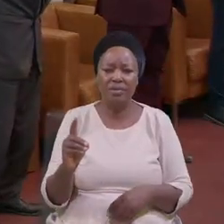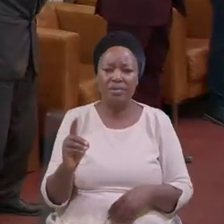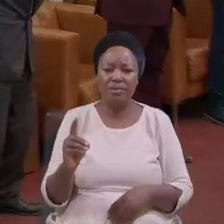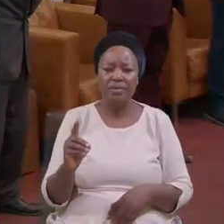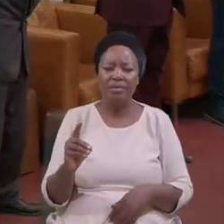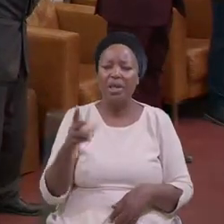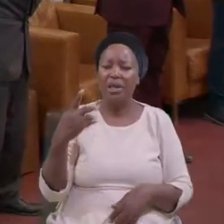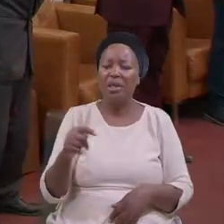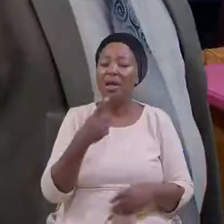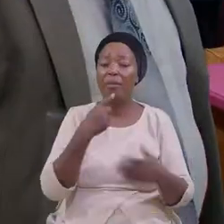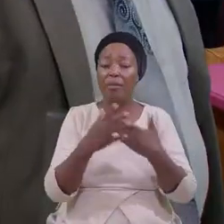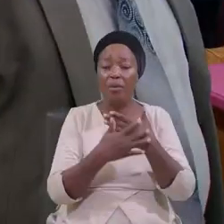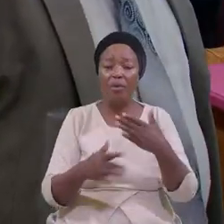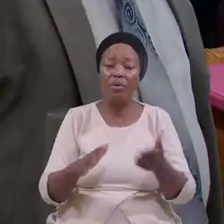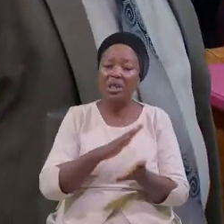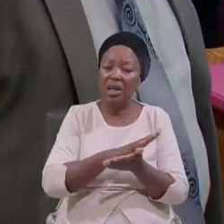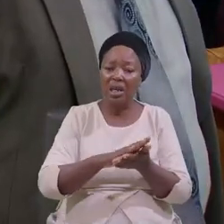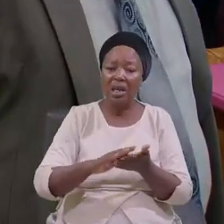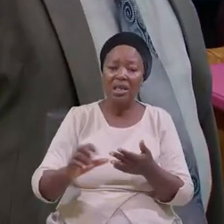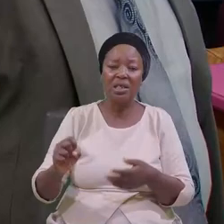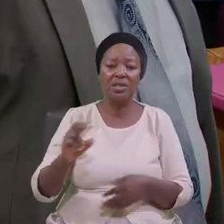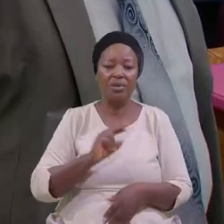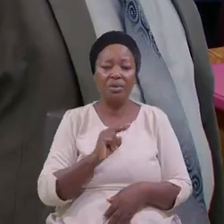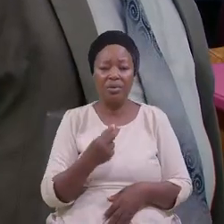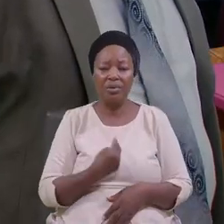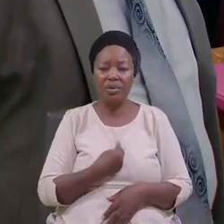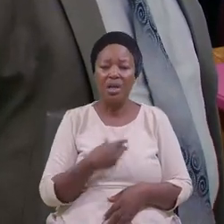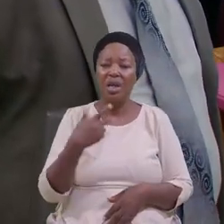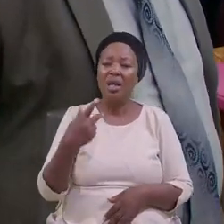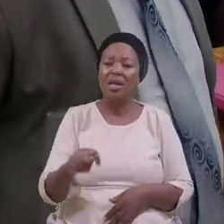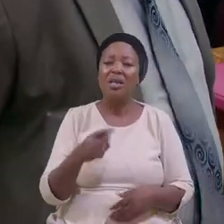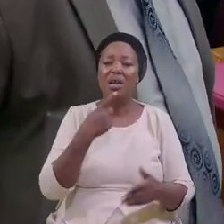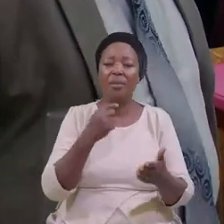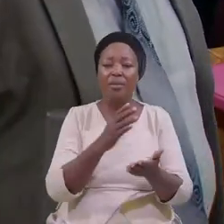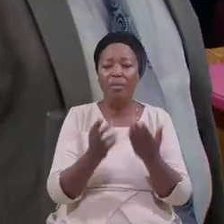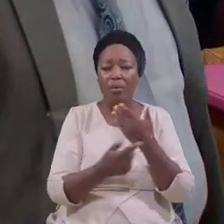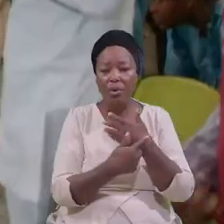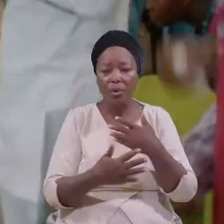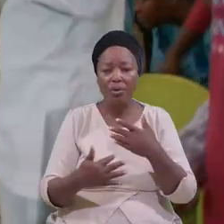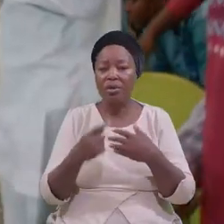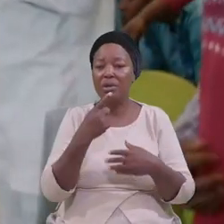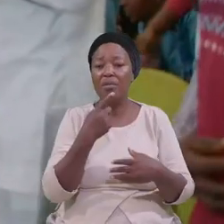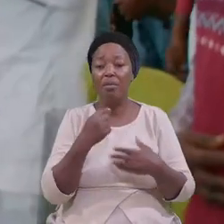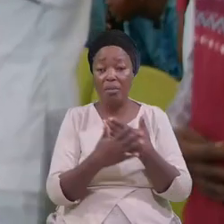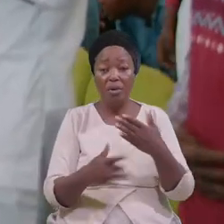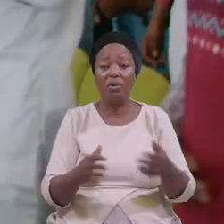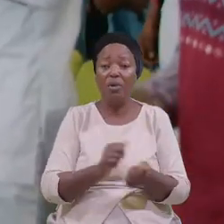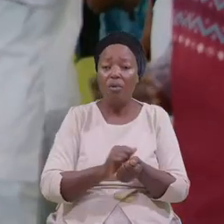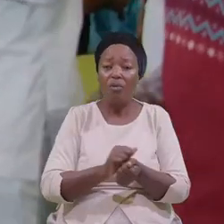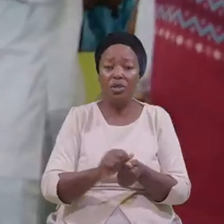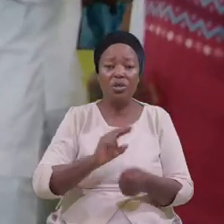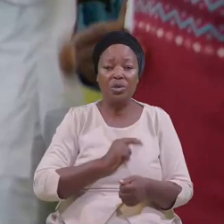The blood cleanses us. The blood washes us whiter than